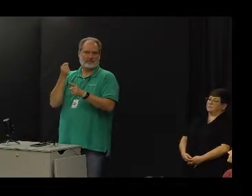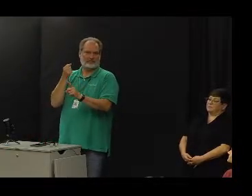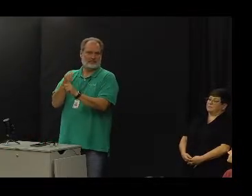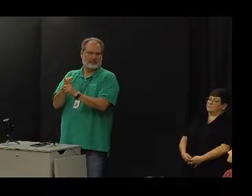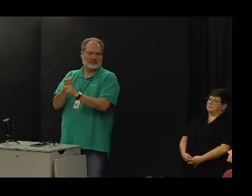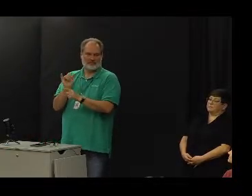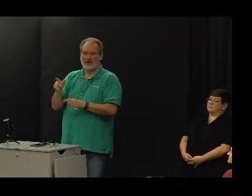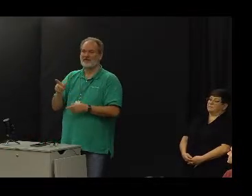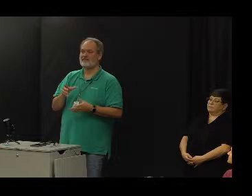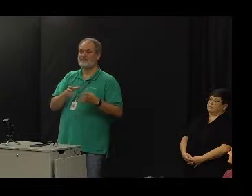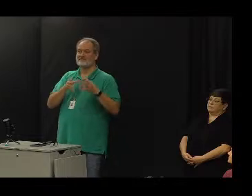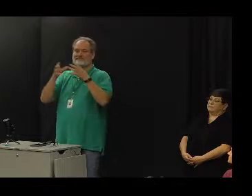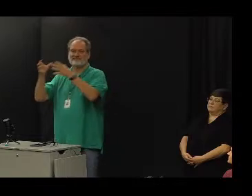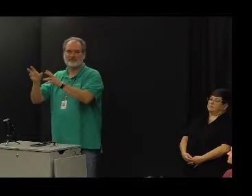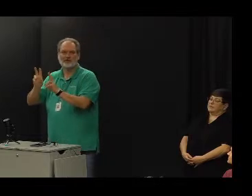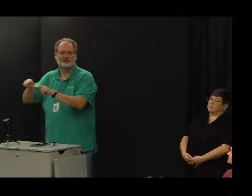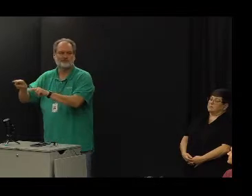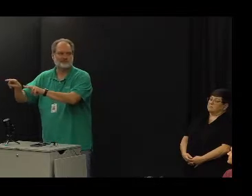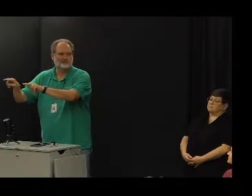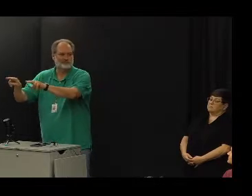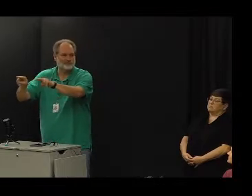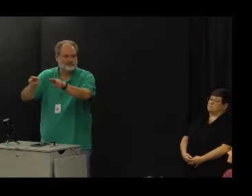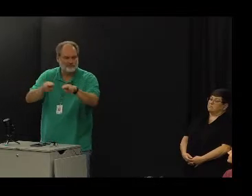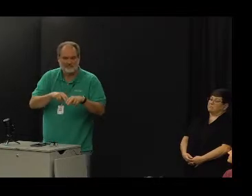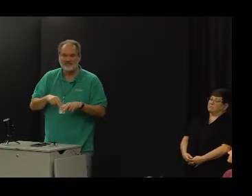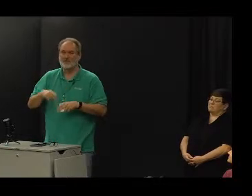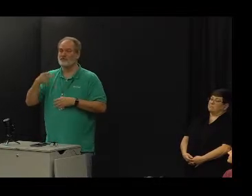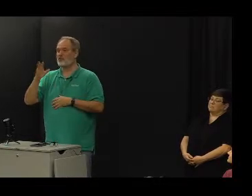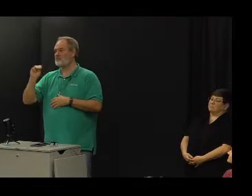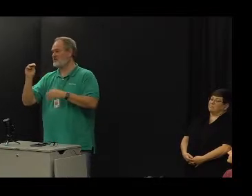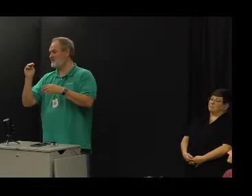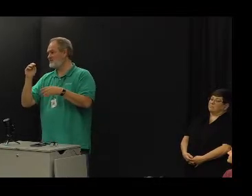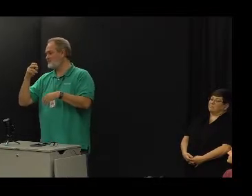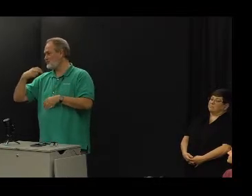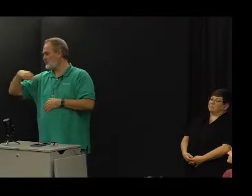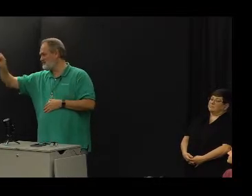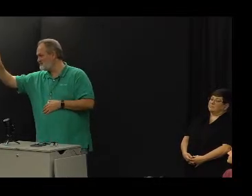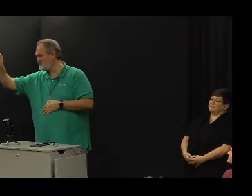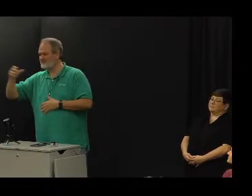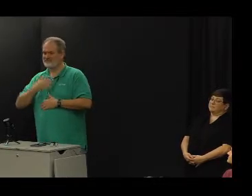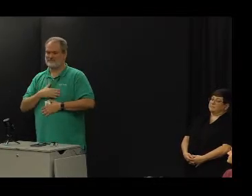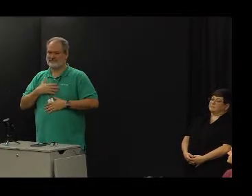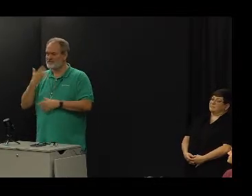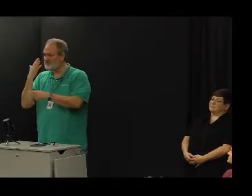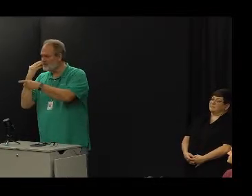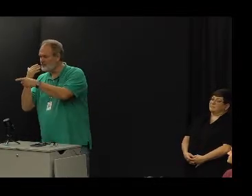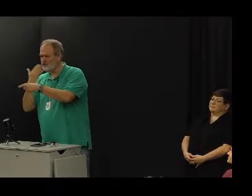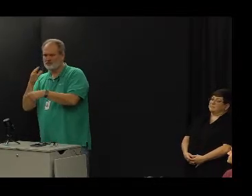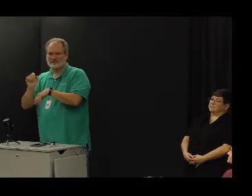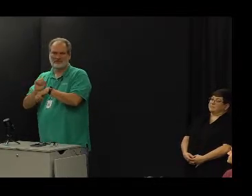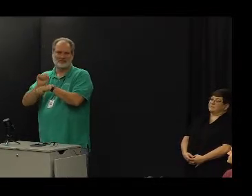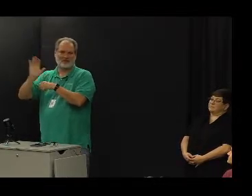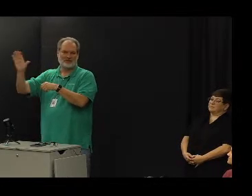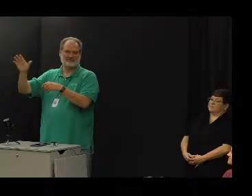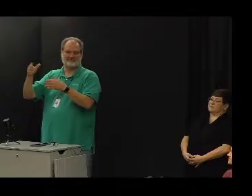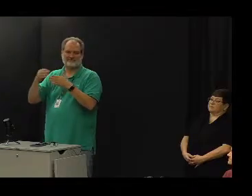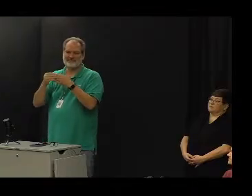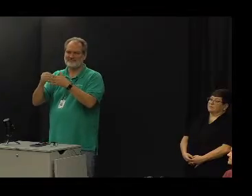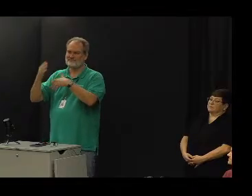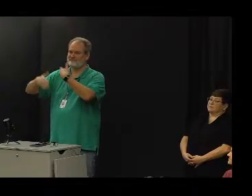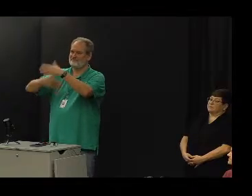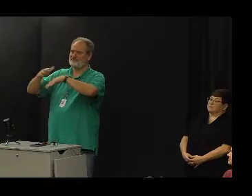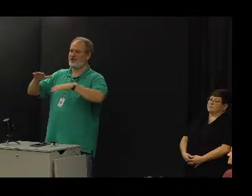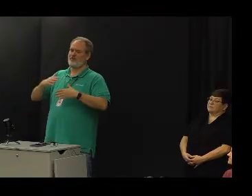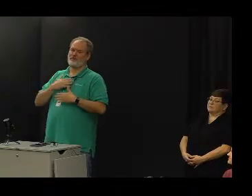That was on Earth Day that we took that field trip, and so we got to go and look around. We enjoyed